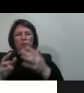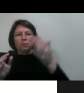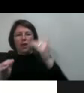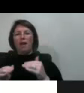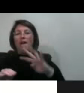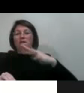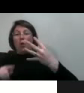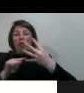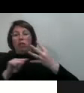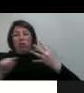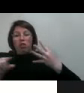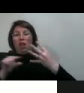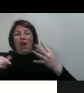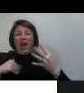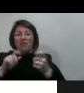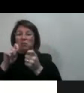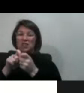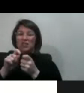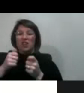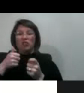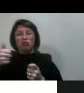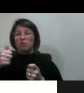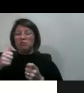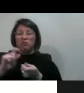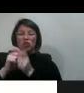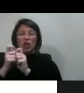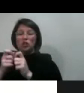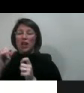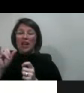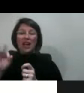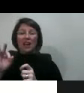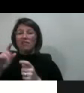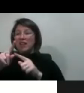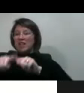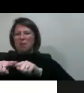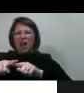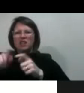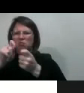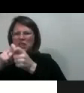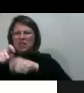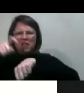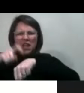routes where they have specific trip changes. So if you rely on the 7:05 a.m., your trip might be becoming